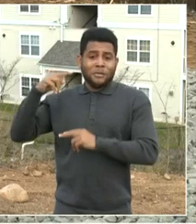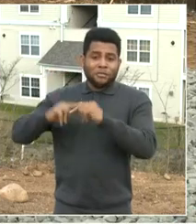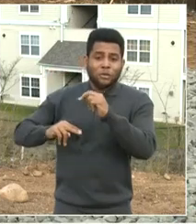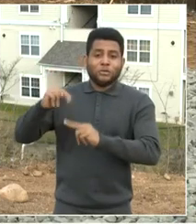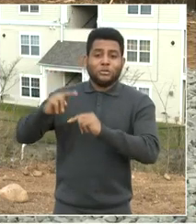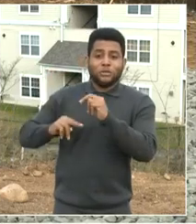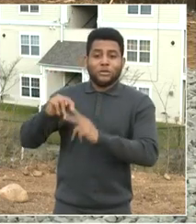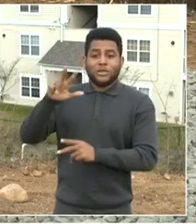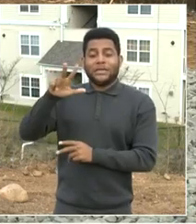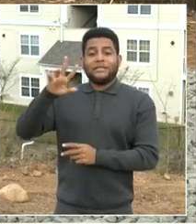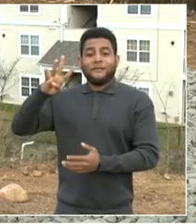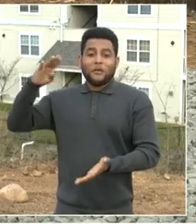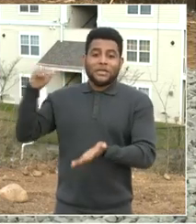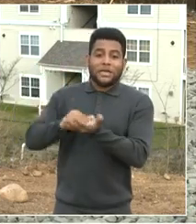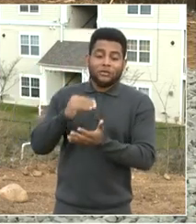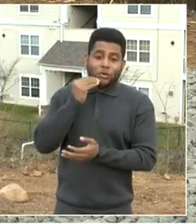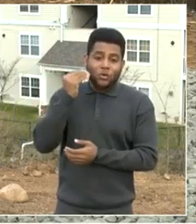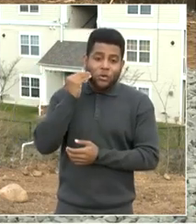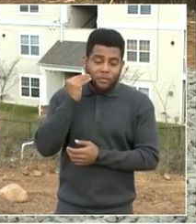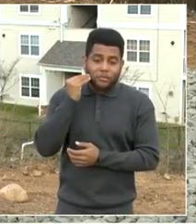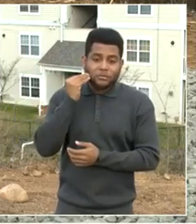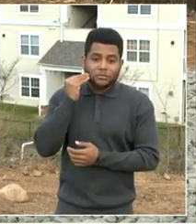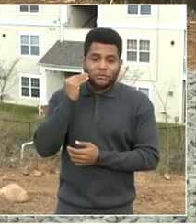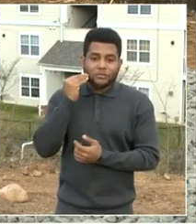of course, the addition of the Douglas